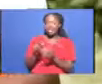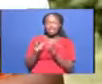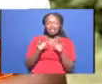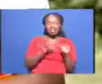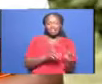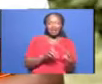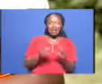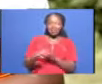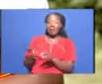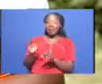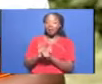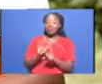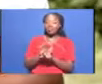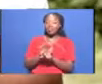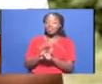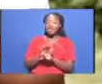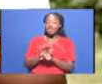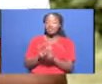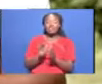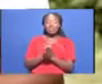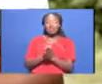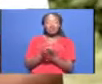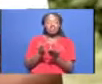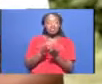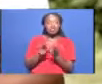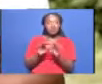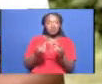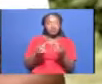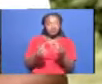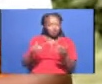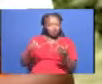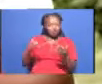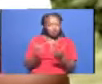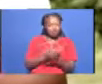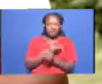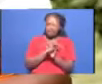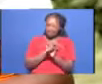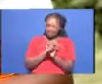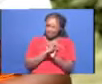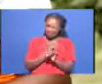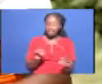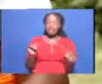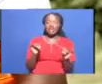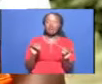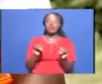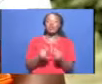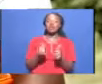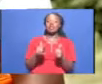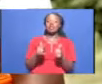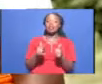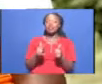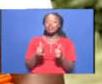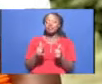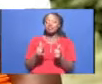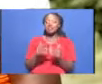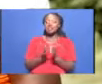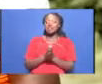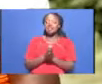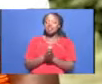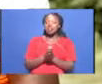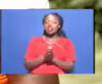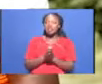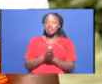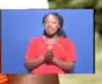are reseeding these farms after they have cleared the invasive tree species. We are reseeding the farms with